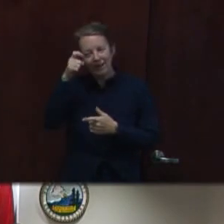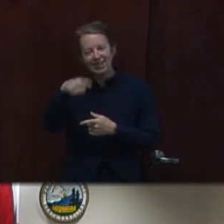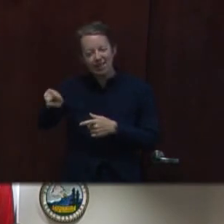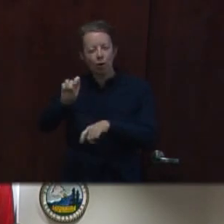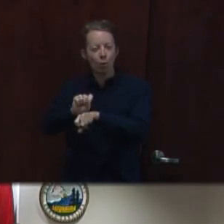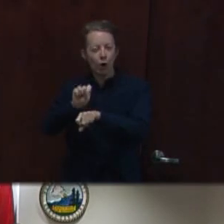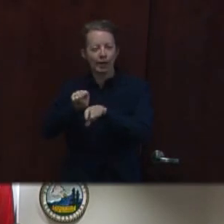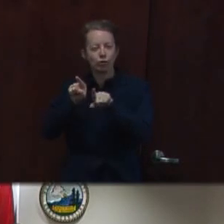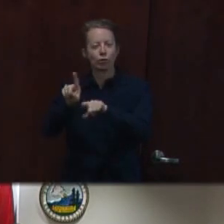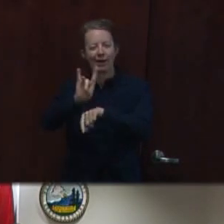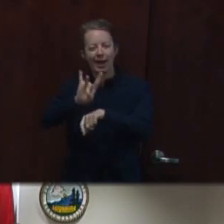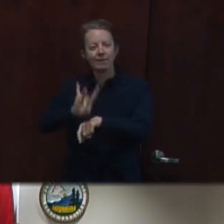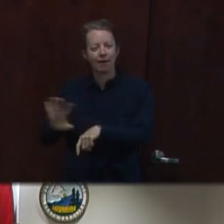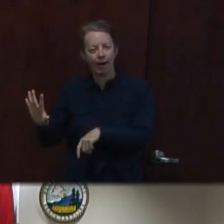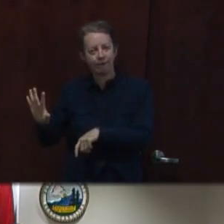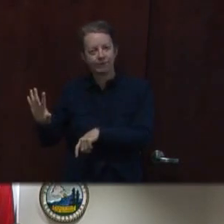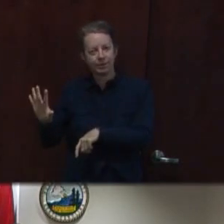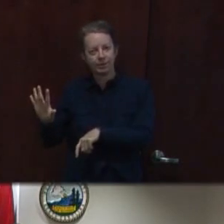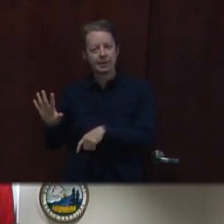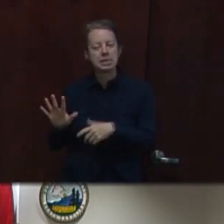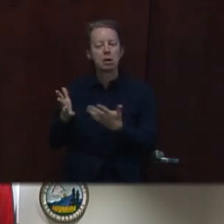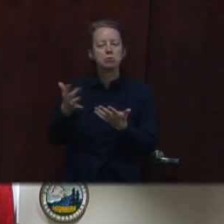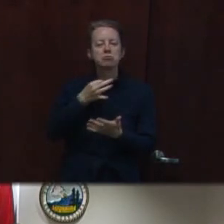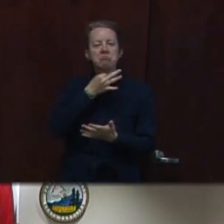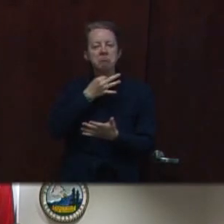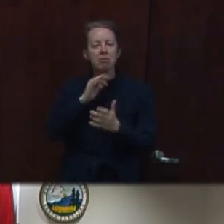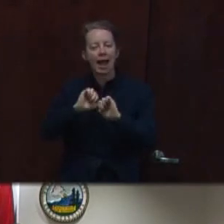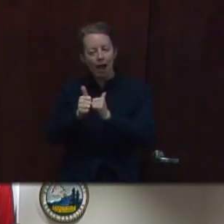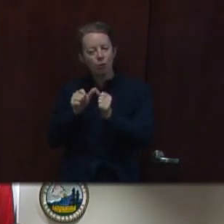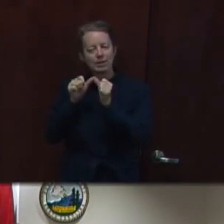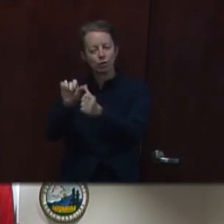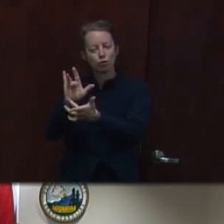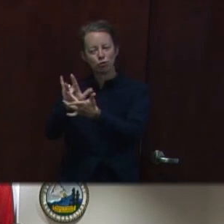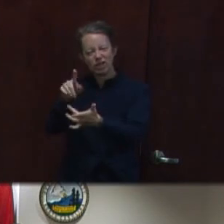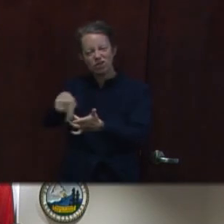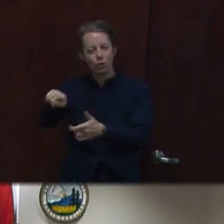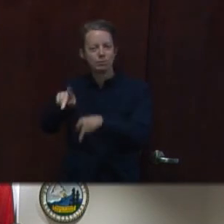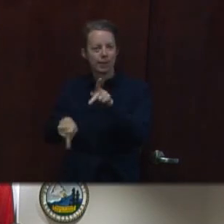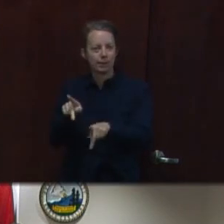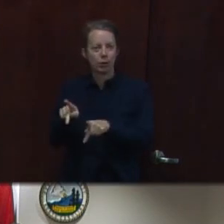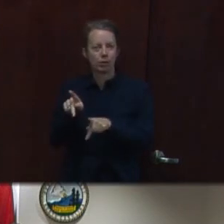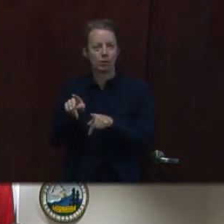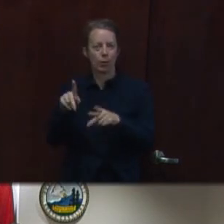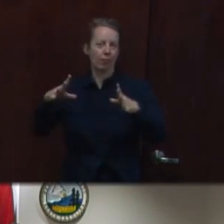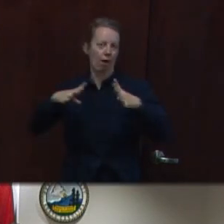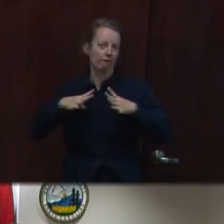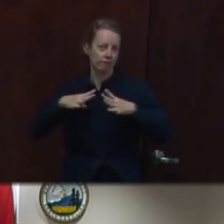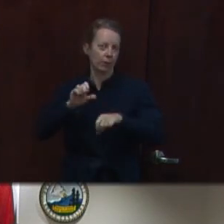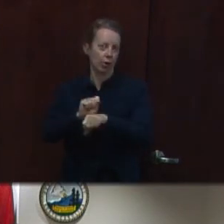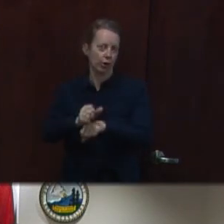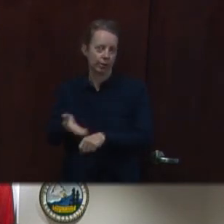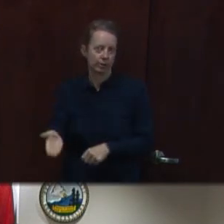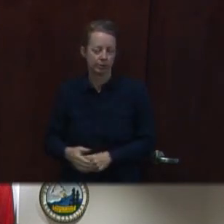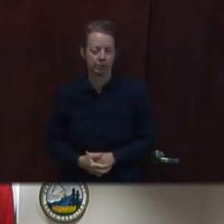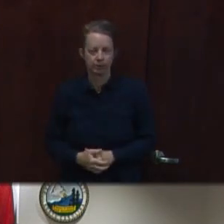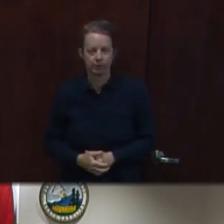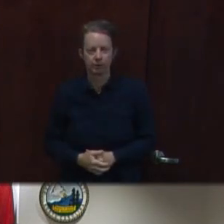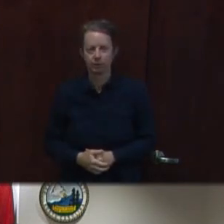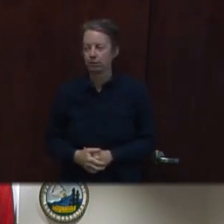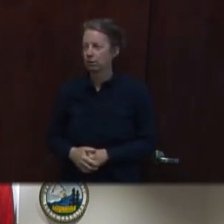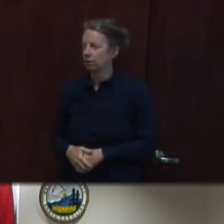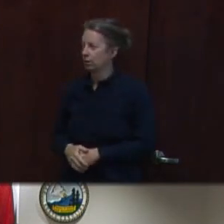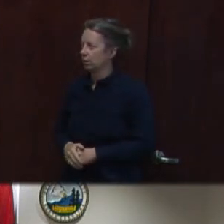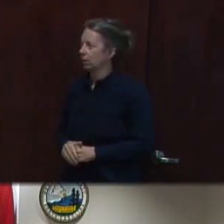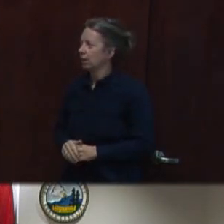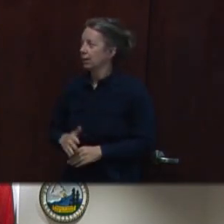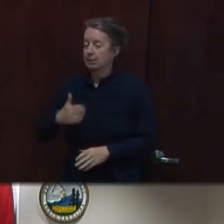workday, and how we continue to reach them when they are not at work. You know, a question I have is we